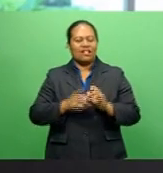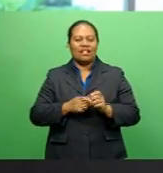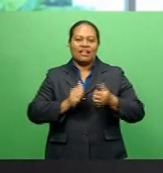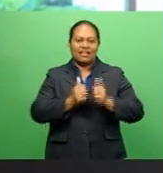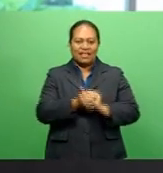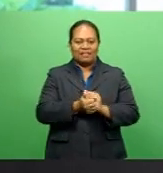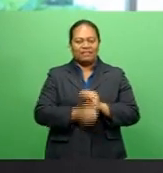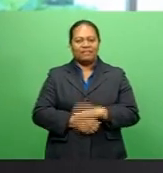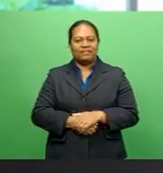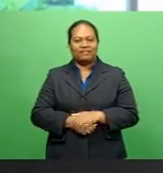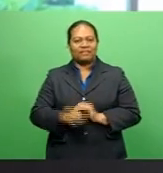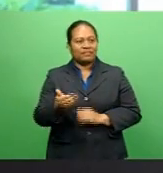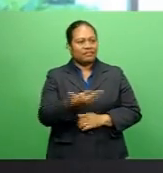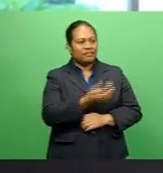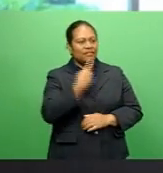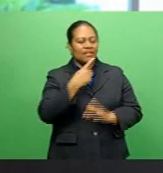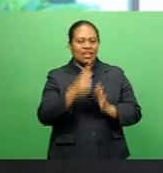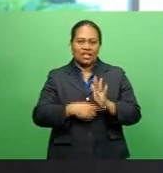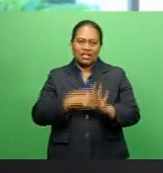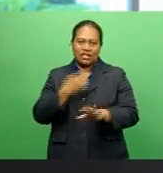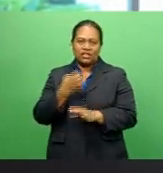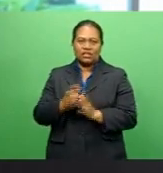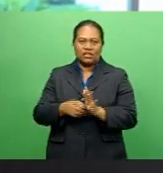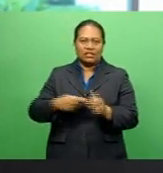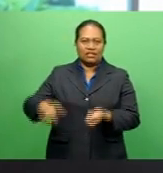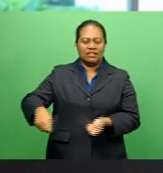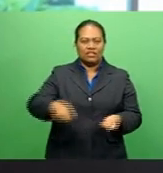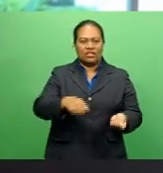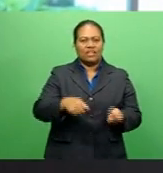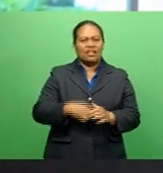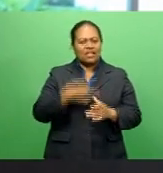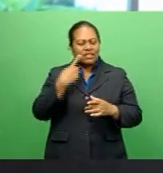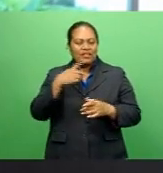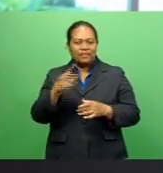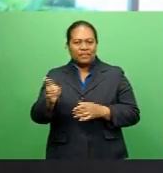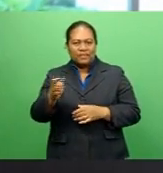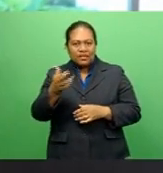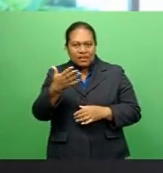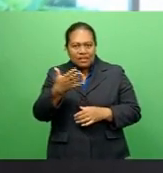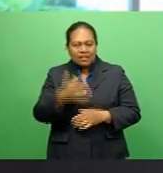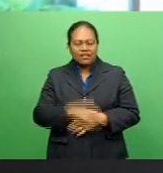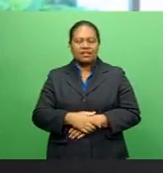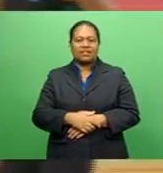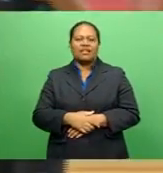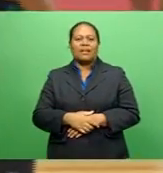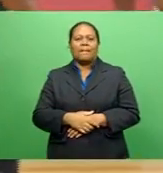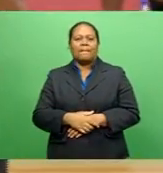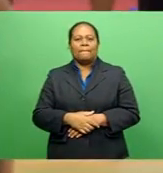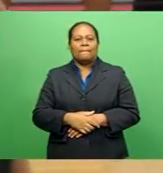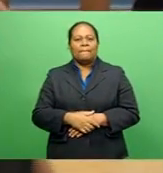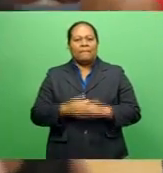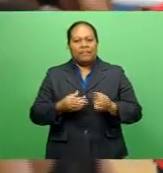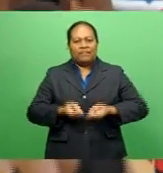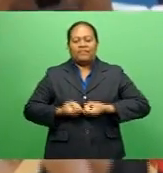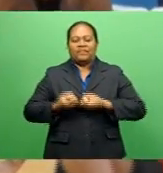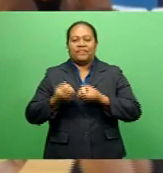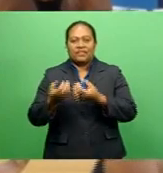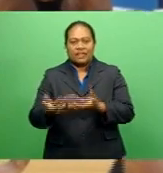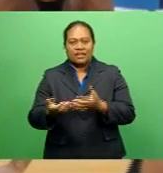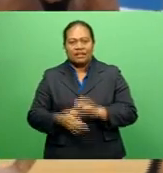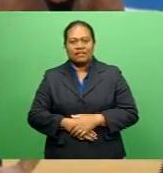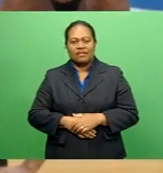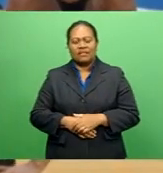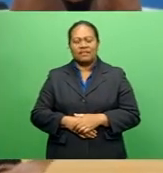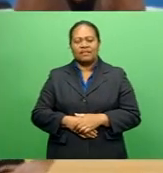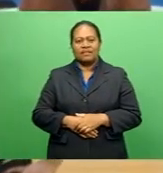that came out in Jan, they know the results weren't as good as they should have been. But given, we haven't